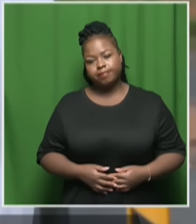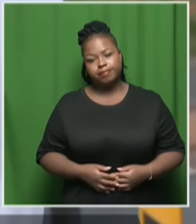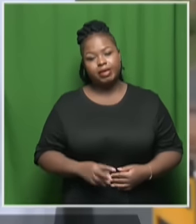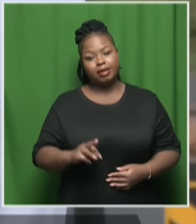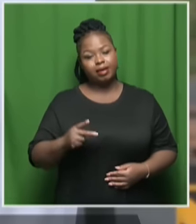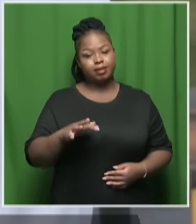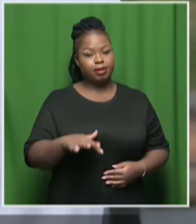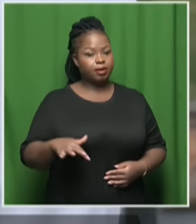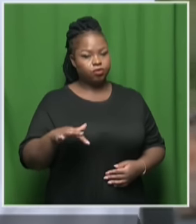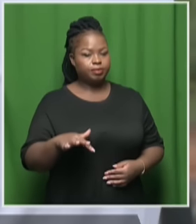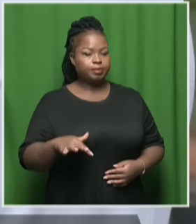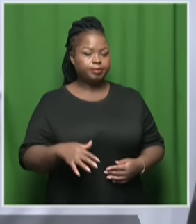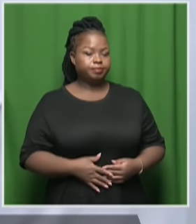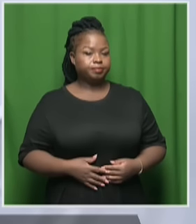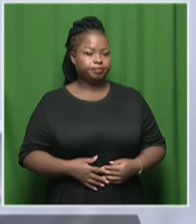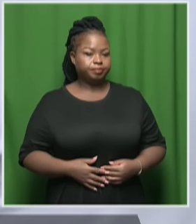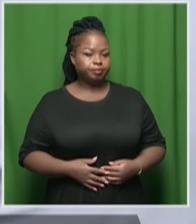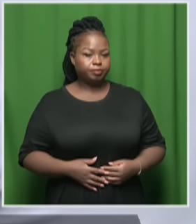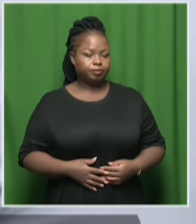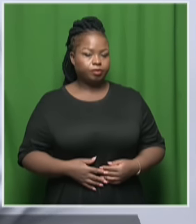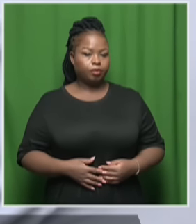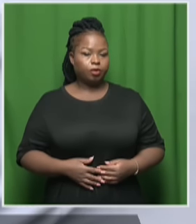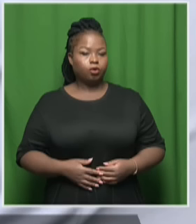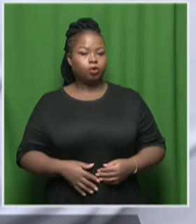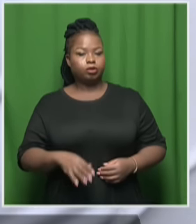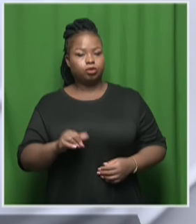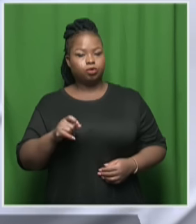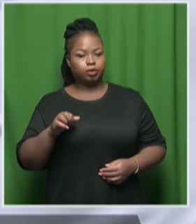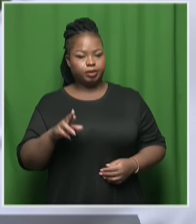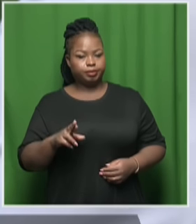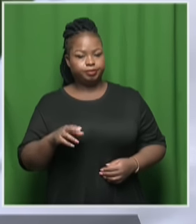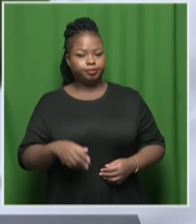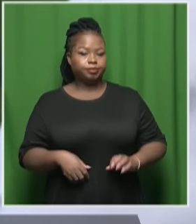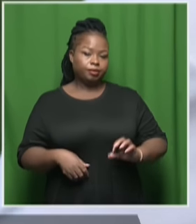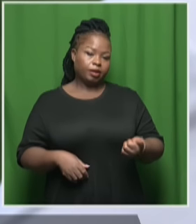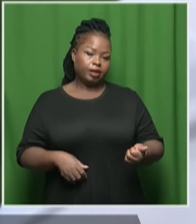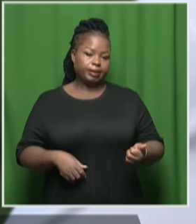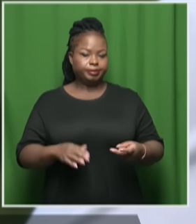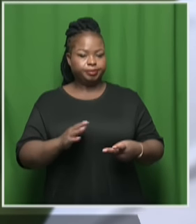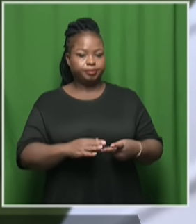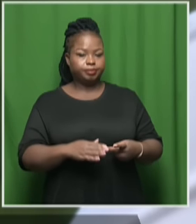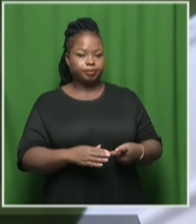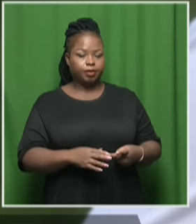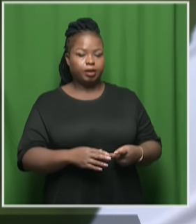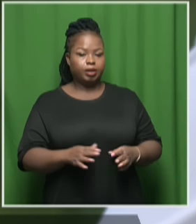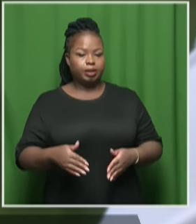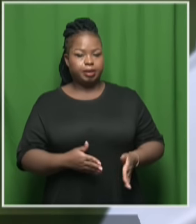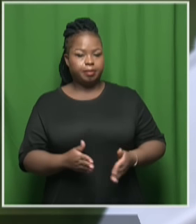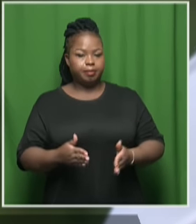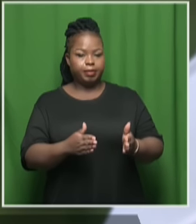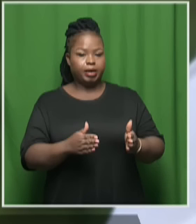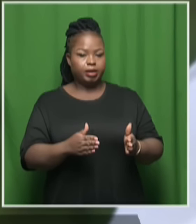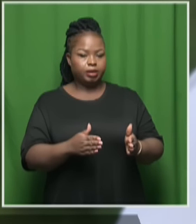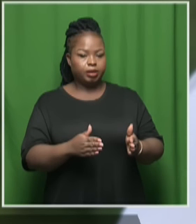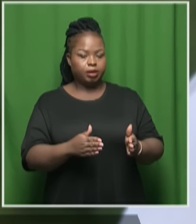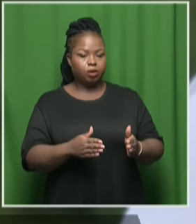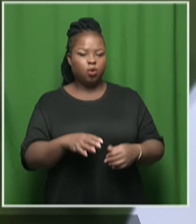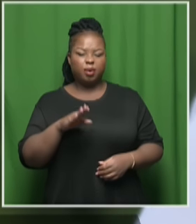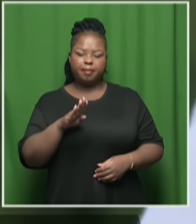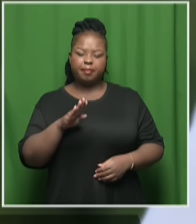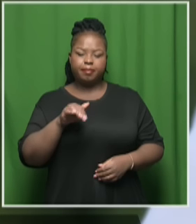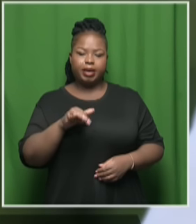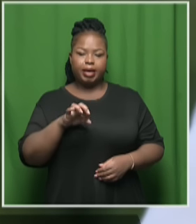other sites. If we look at other sites, let's beyond the Kruger National Park, we'll look at our next iconic, which is the Blyde River Canyon. The Blyde River